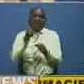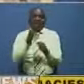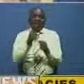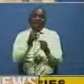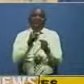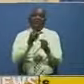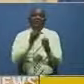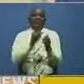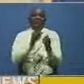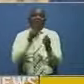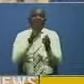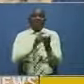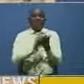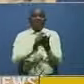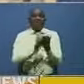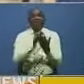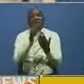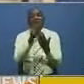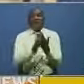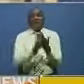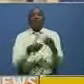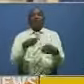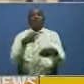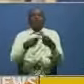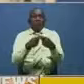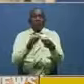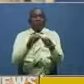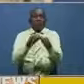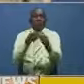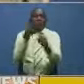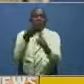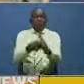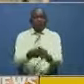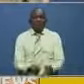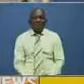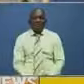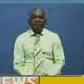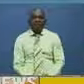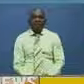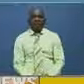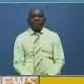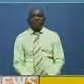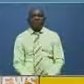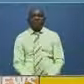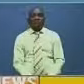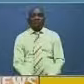week of September and will run for 1 month.